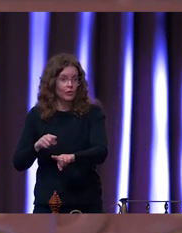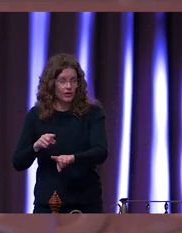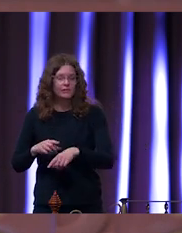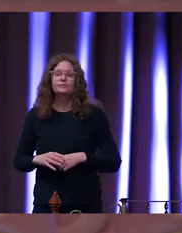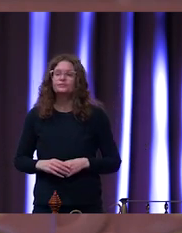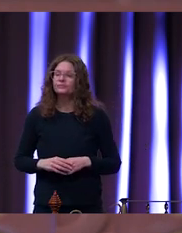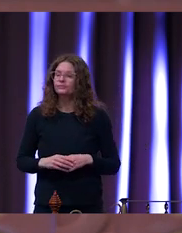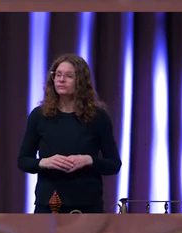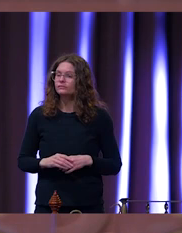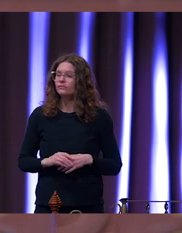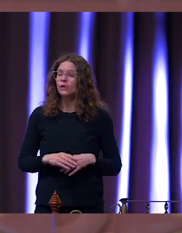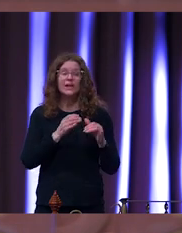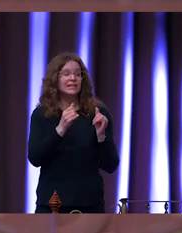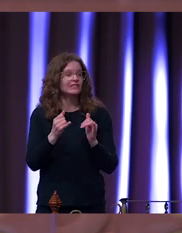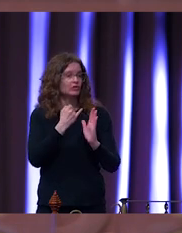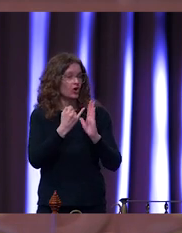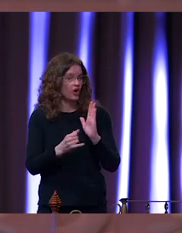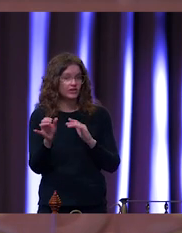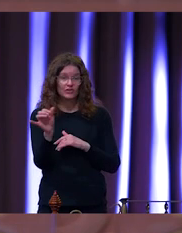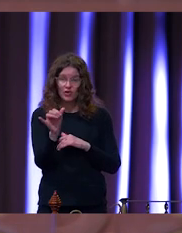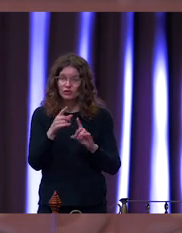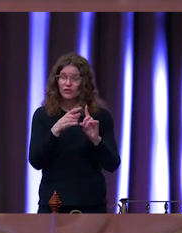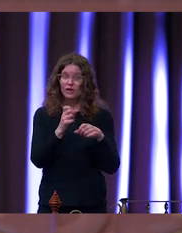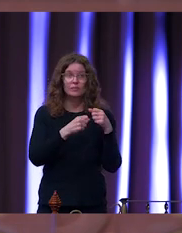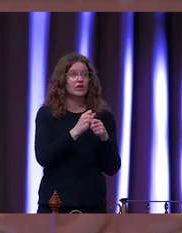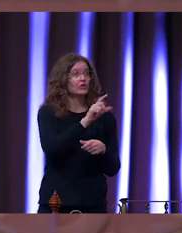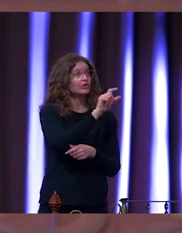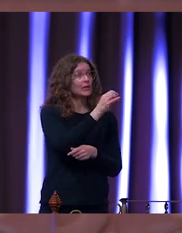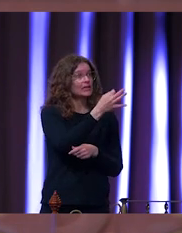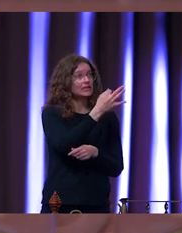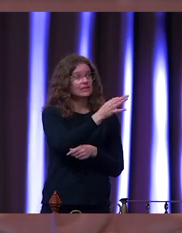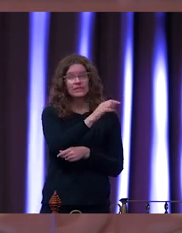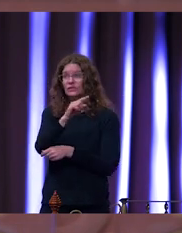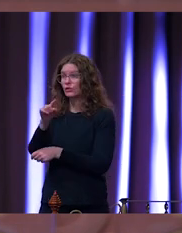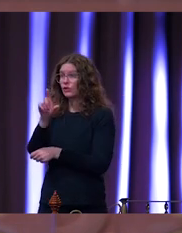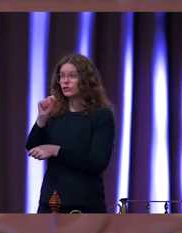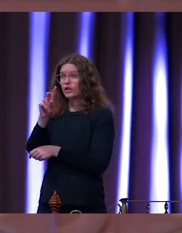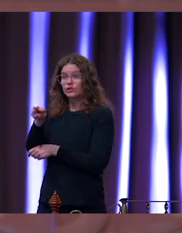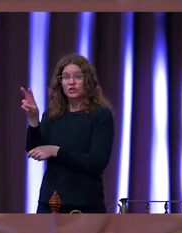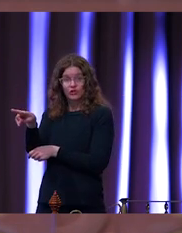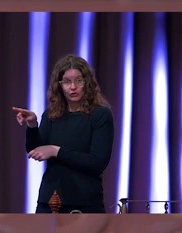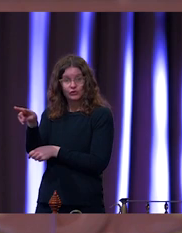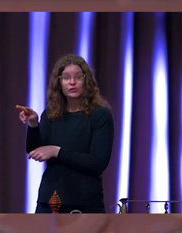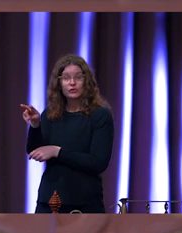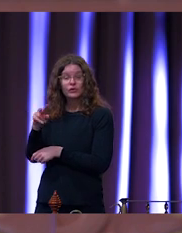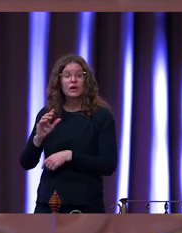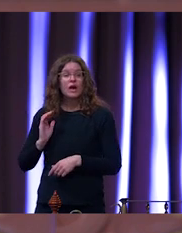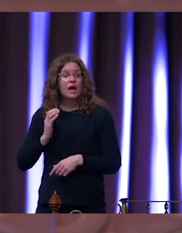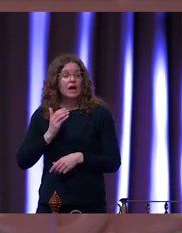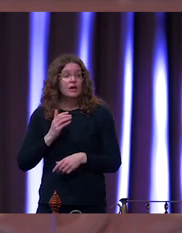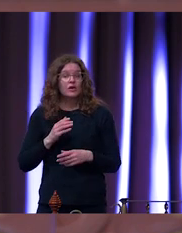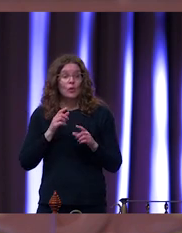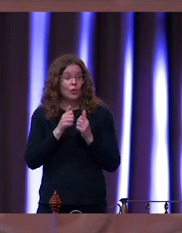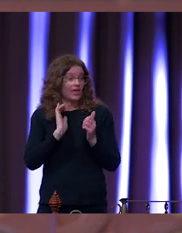artist program as well. From 2019 to 2022, we increased, just through these strategies,